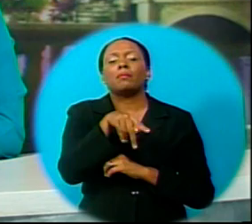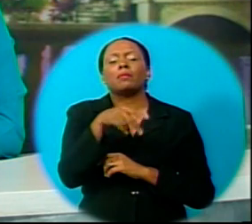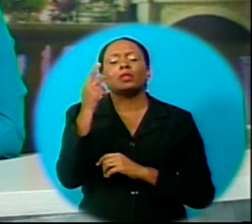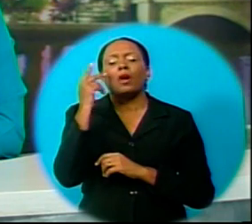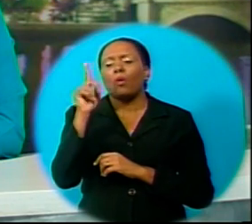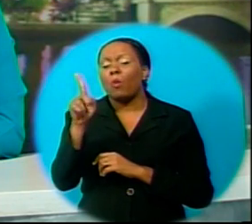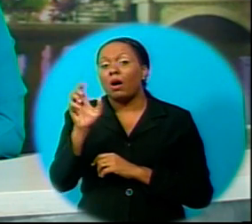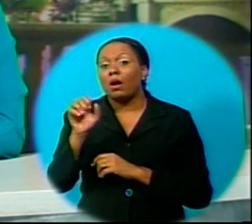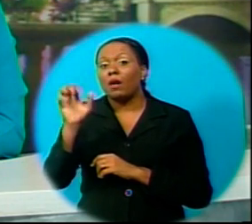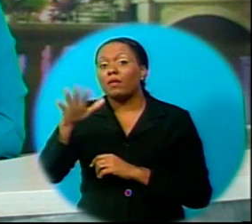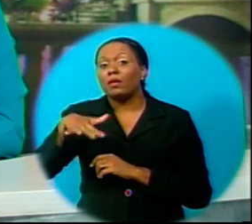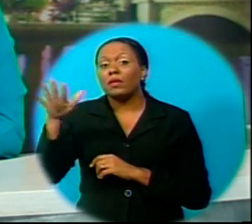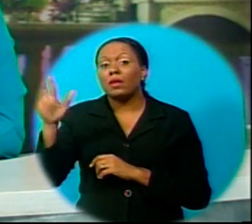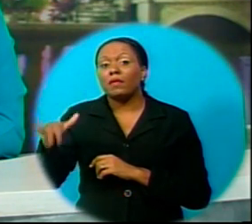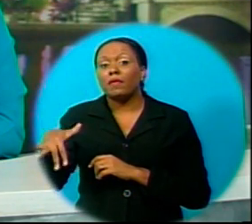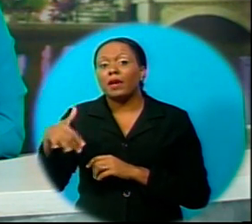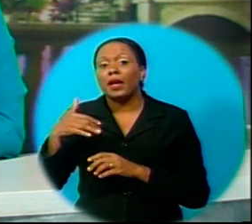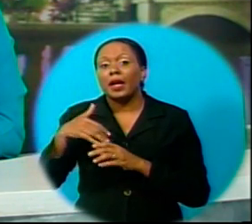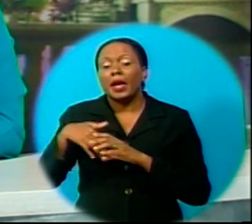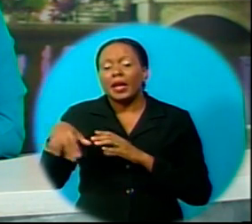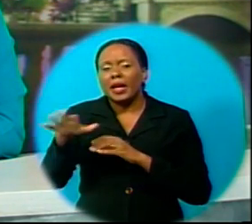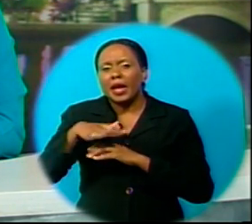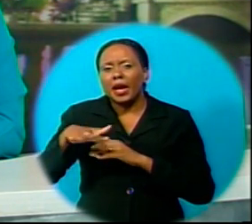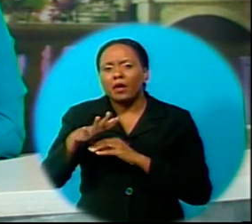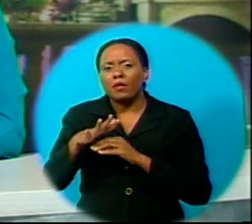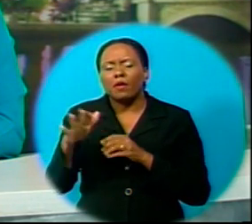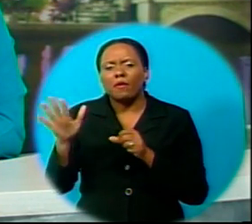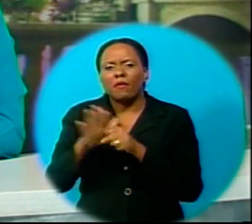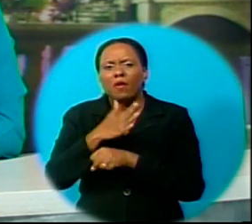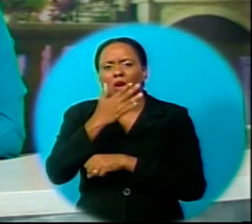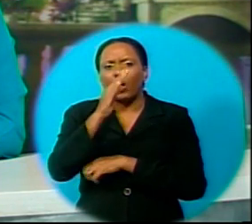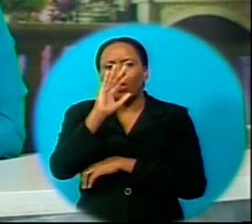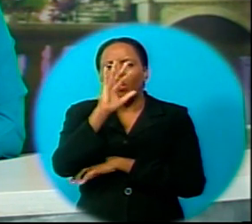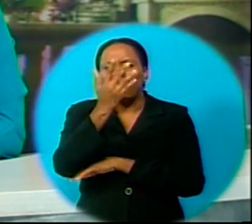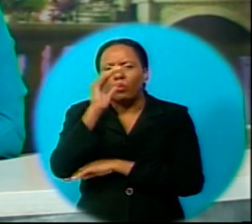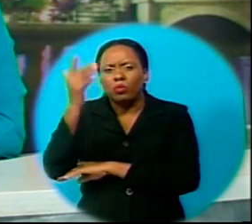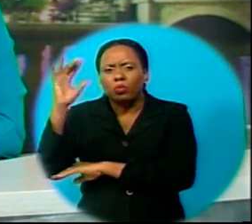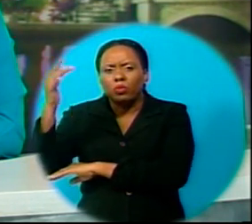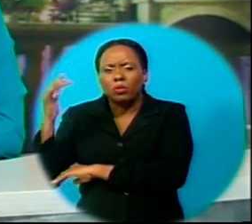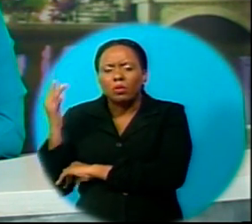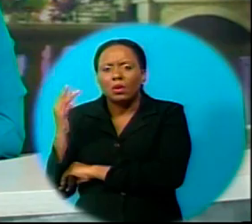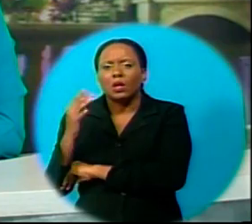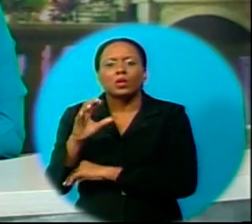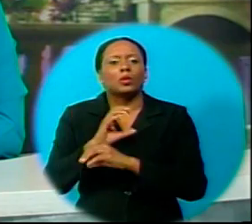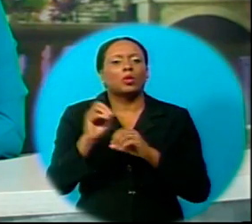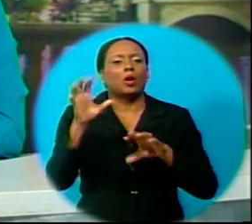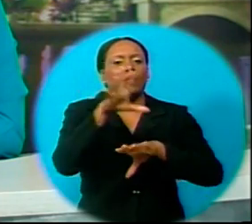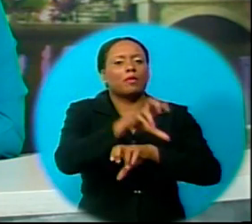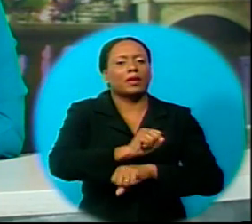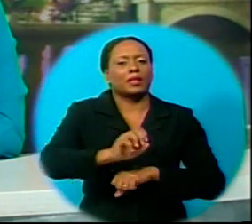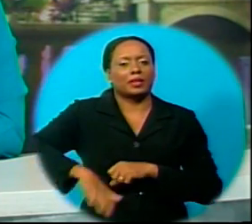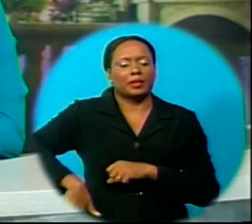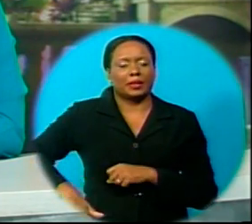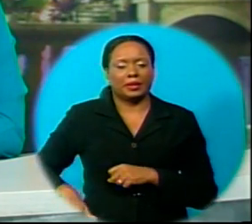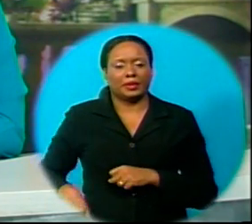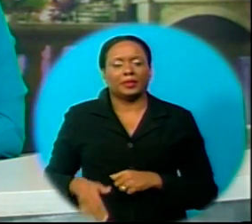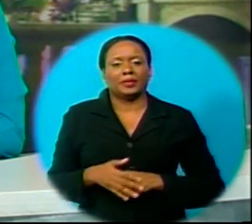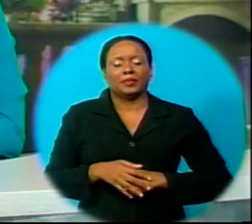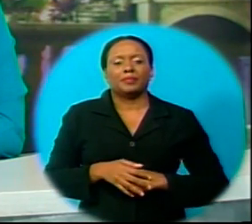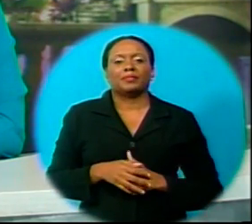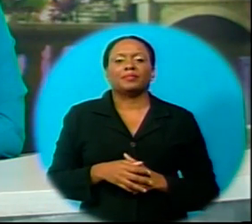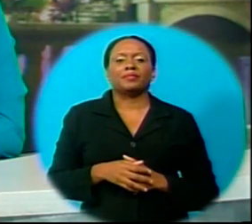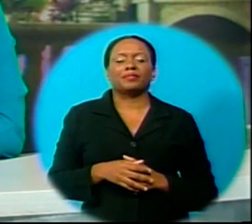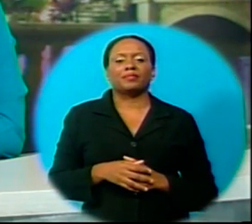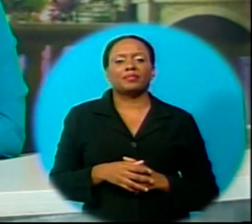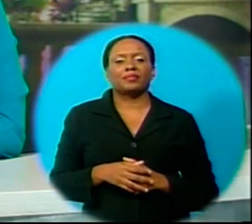under cultivation in a bushy area. Those plants ranged from 1 to 6 feet in height. No arrests were made in these